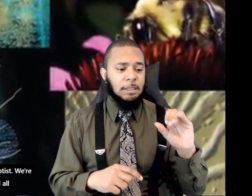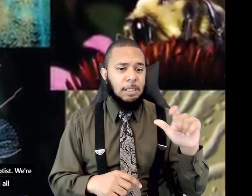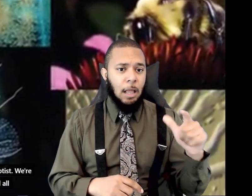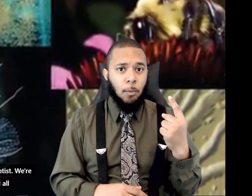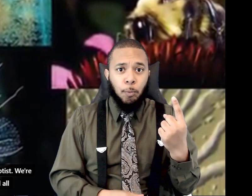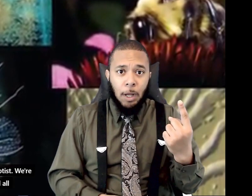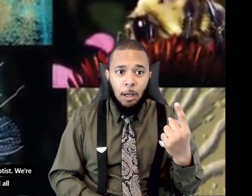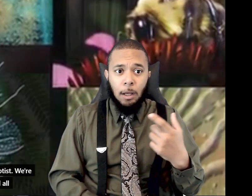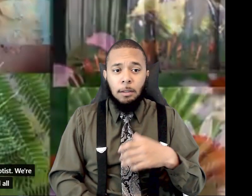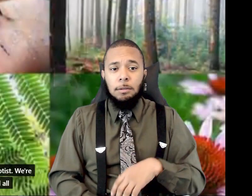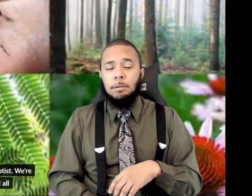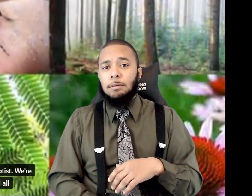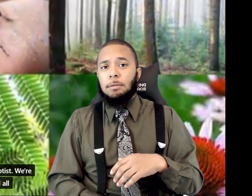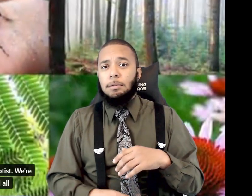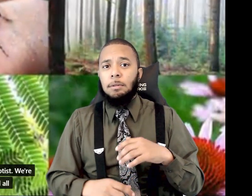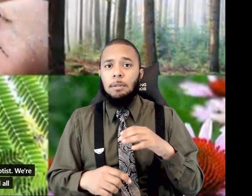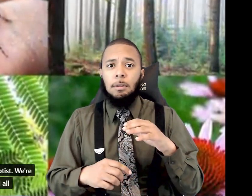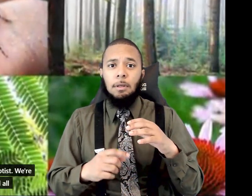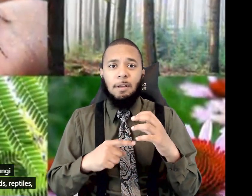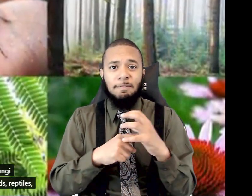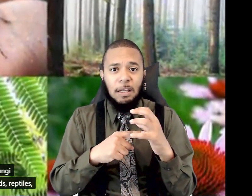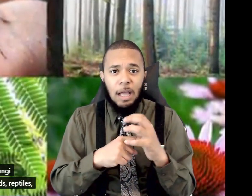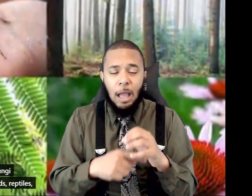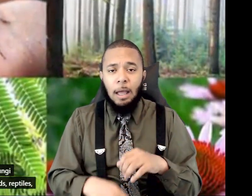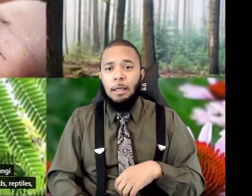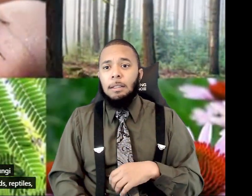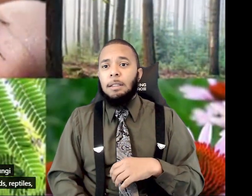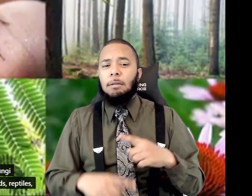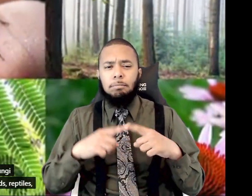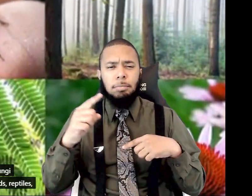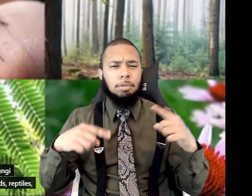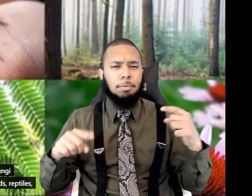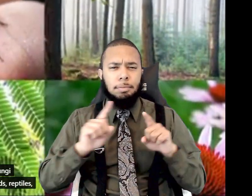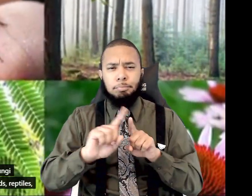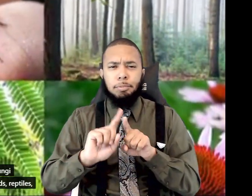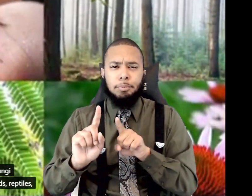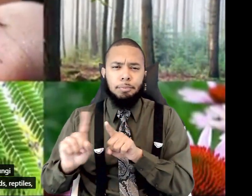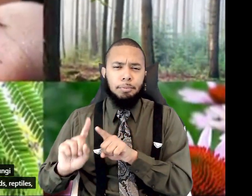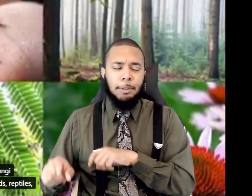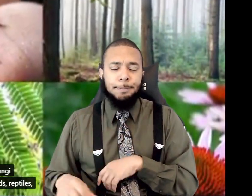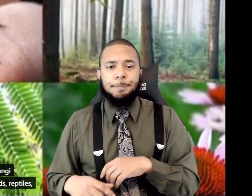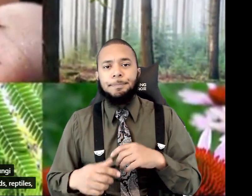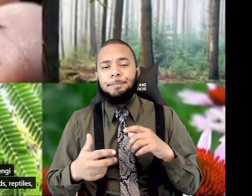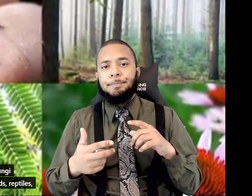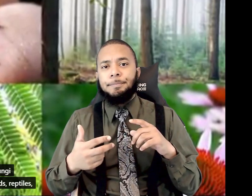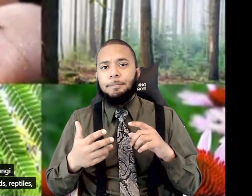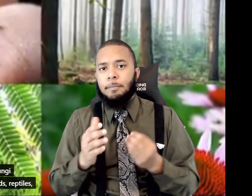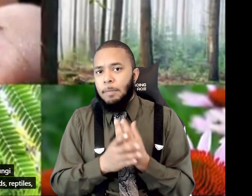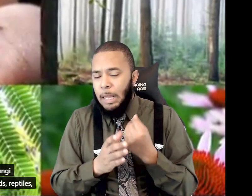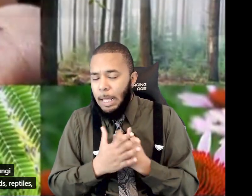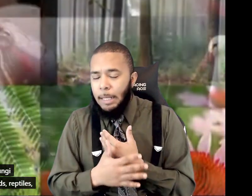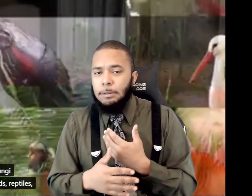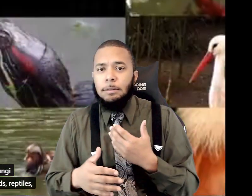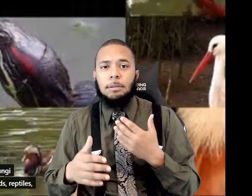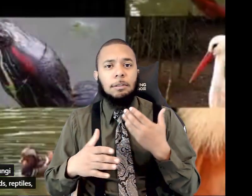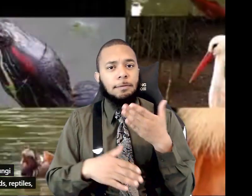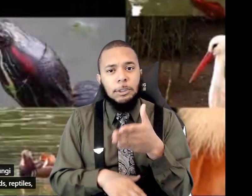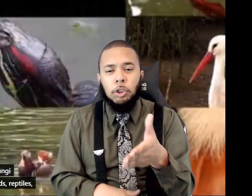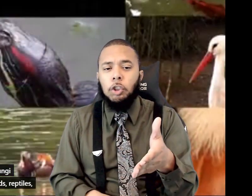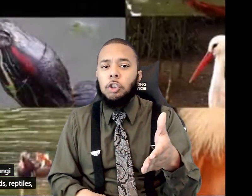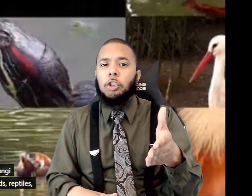protists. We're talking about fungi and all the different forms of fungi that we have, plants,